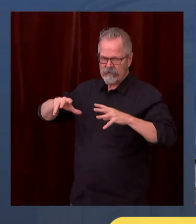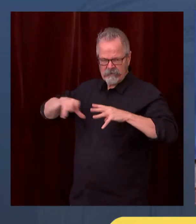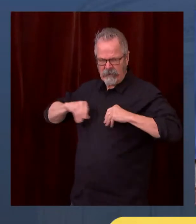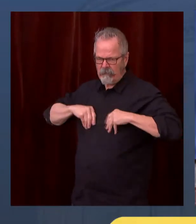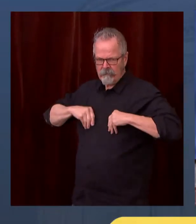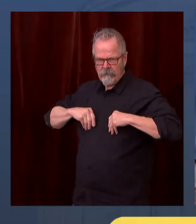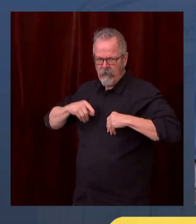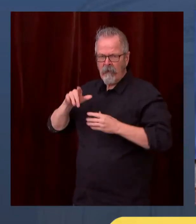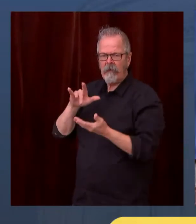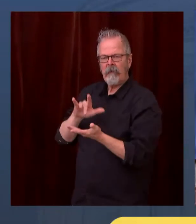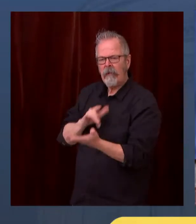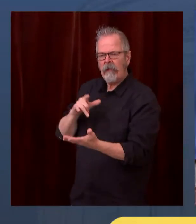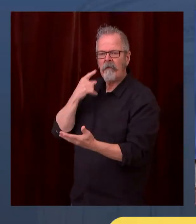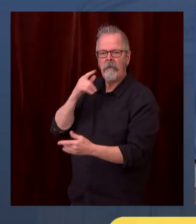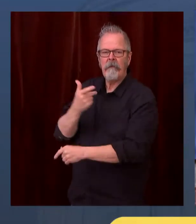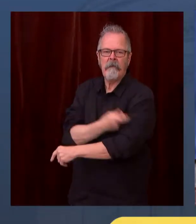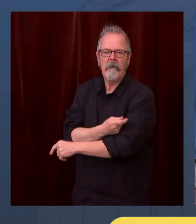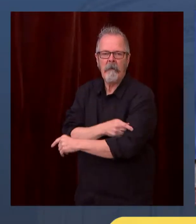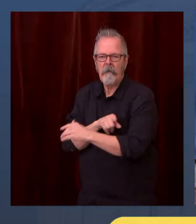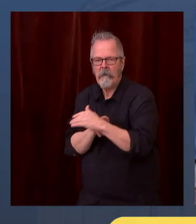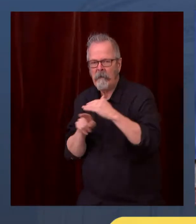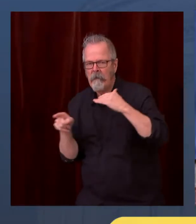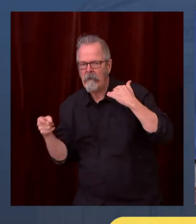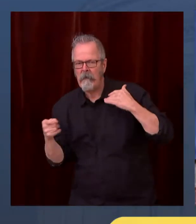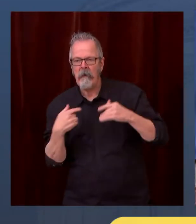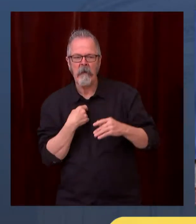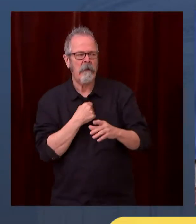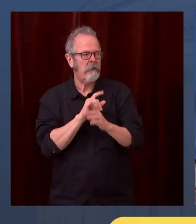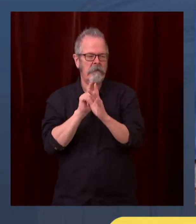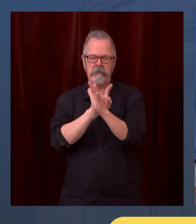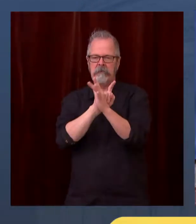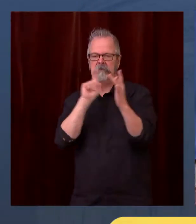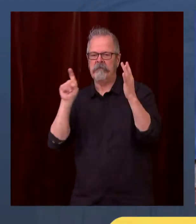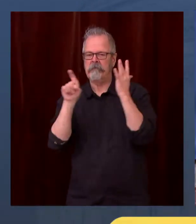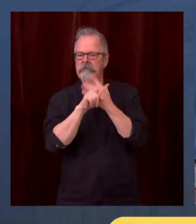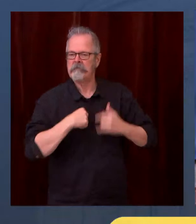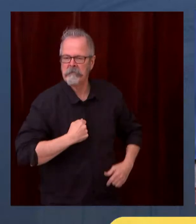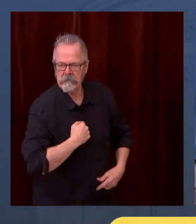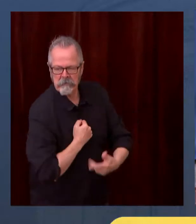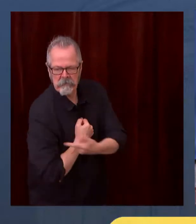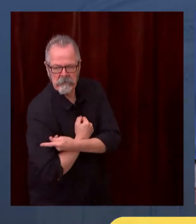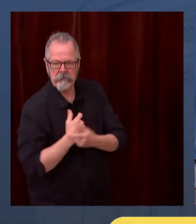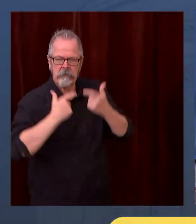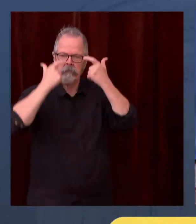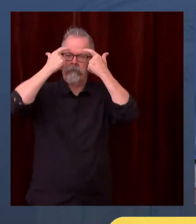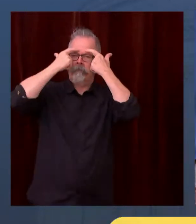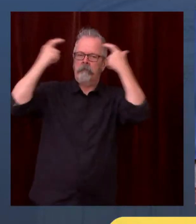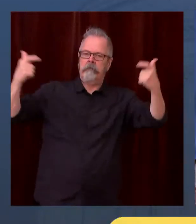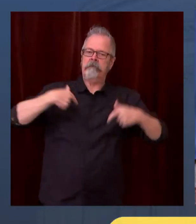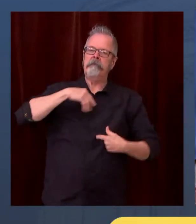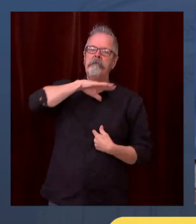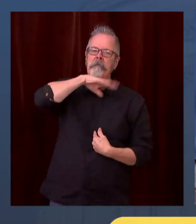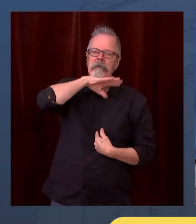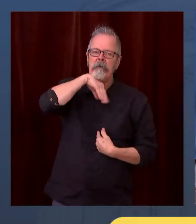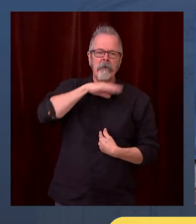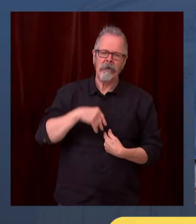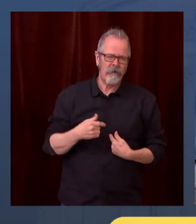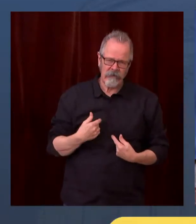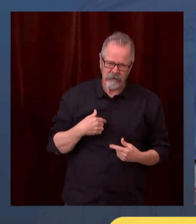life-saving vaccines. And I'm referring to providers giving preference to some of their favorites for a variety of